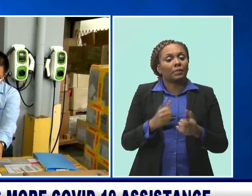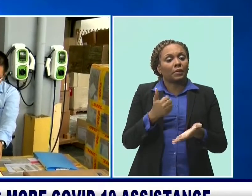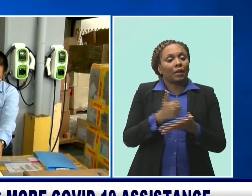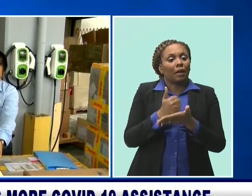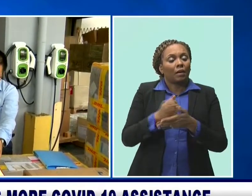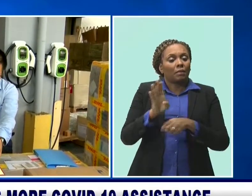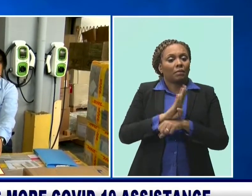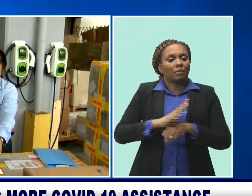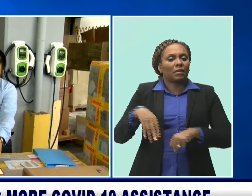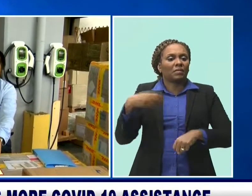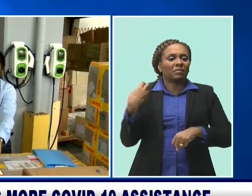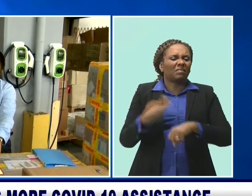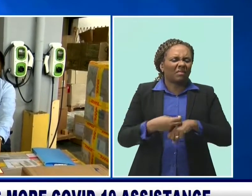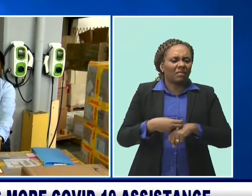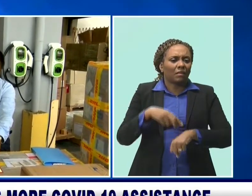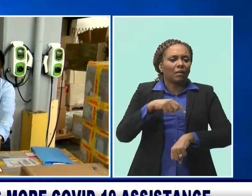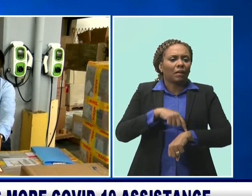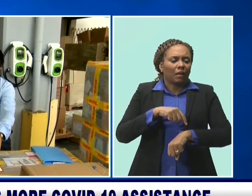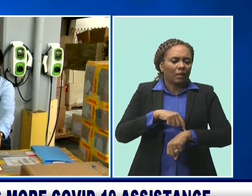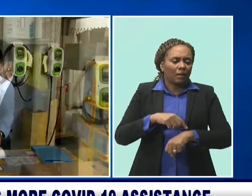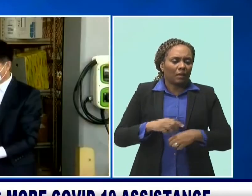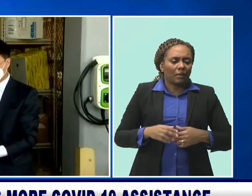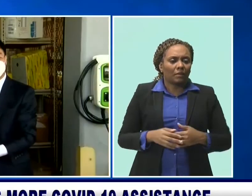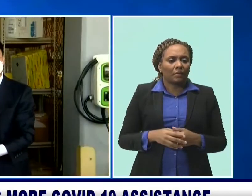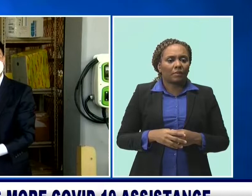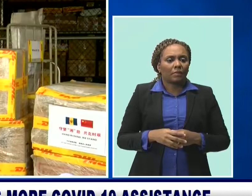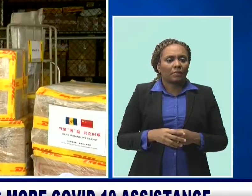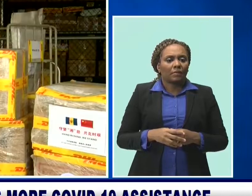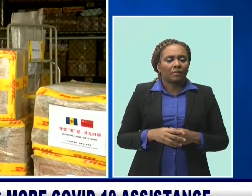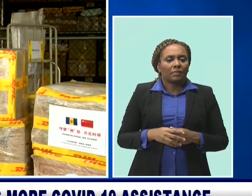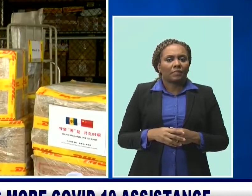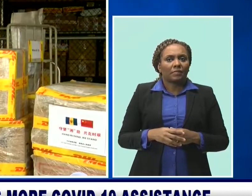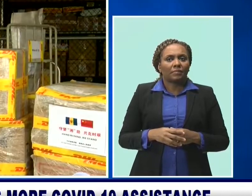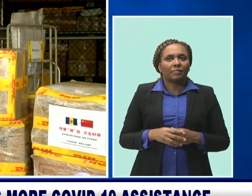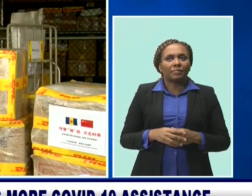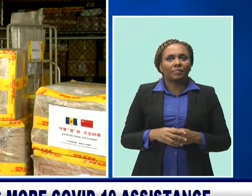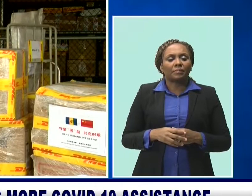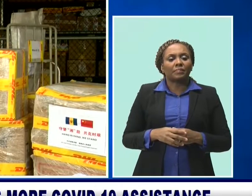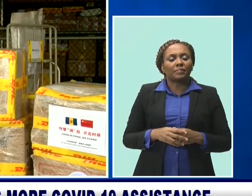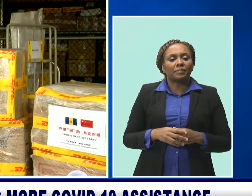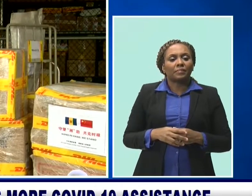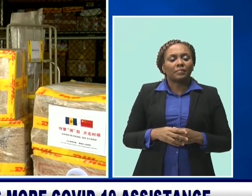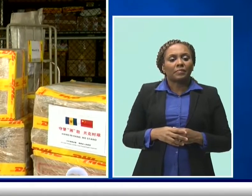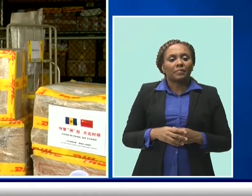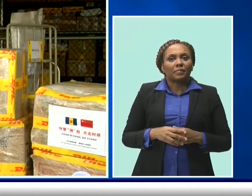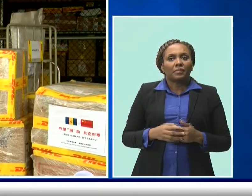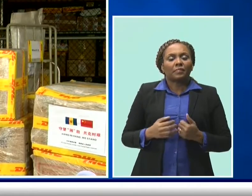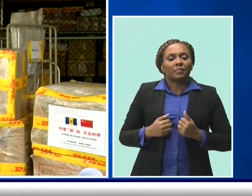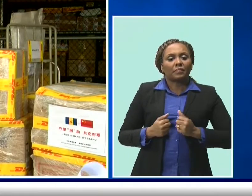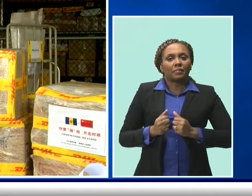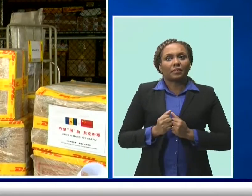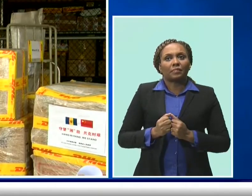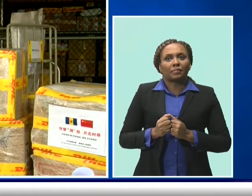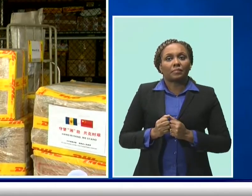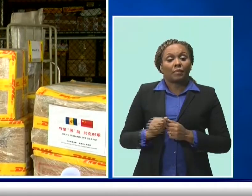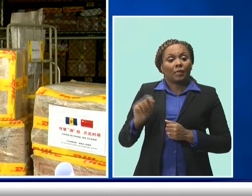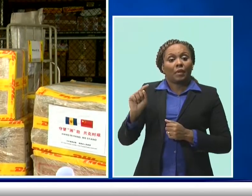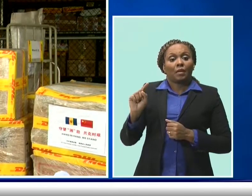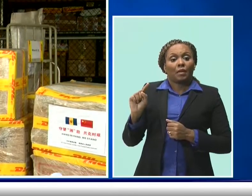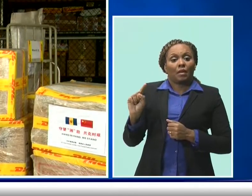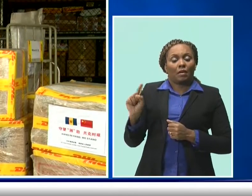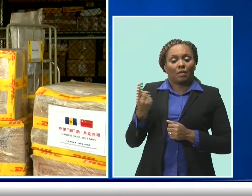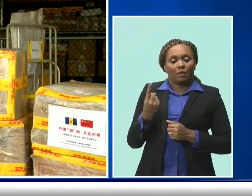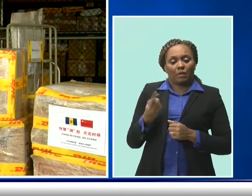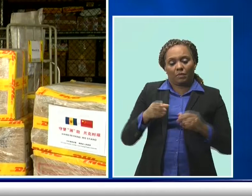difficult times with items that are needed. The first batch comes from Hunan